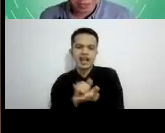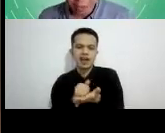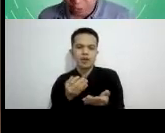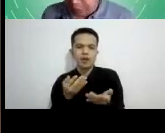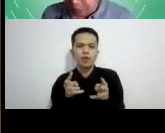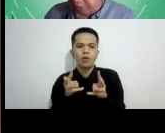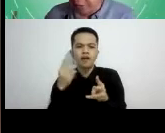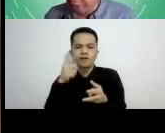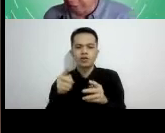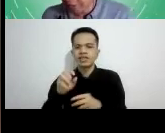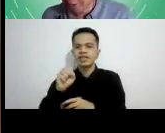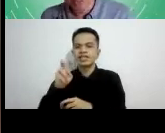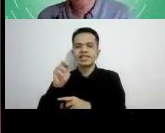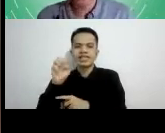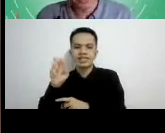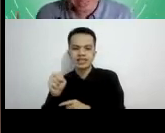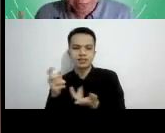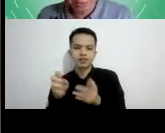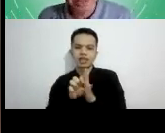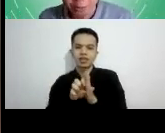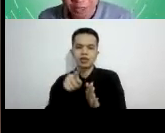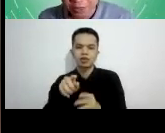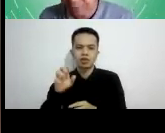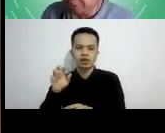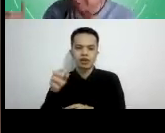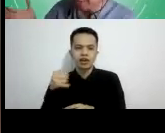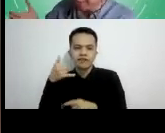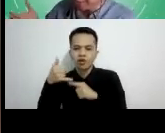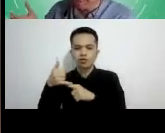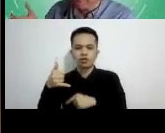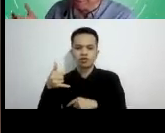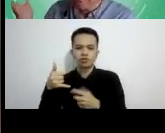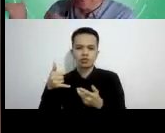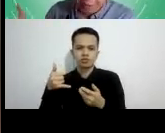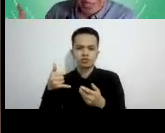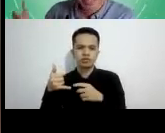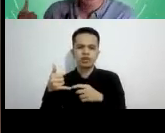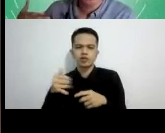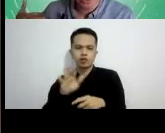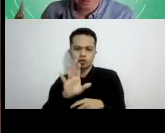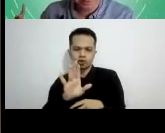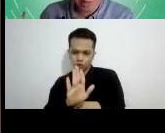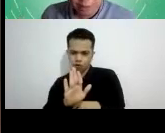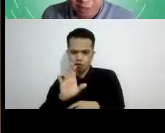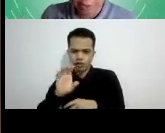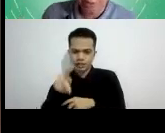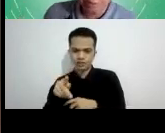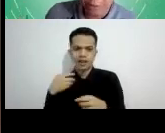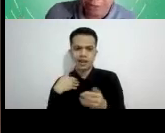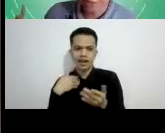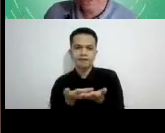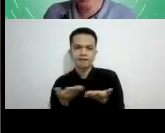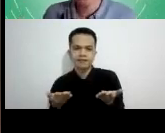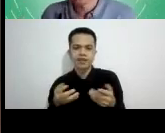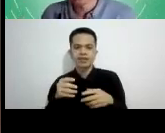senses. So we talked about your phone is in some way a robot because your phone has properties or